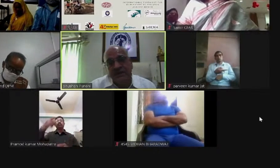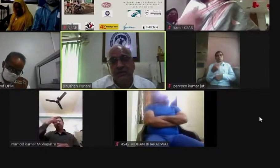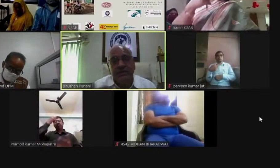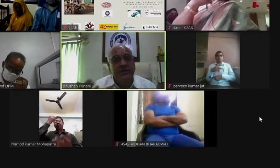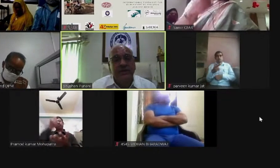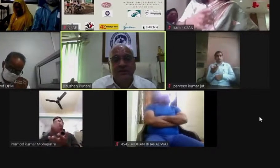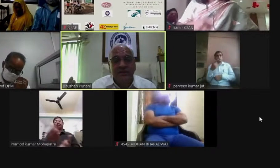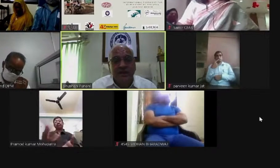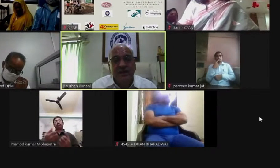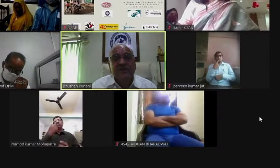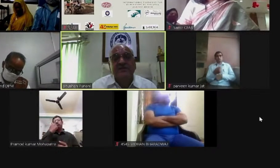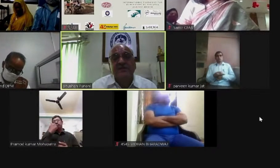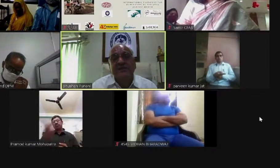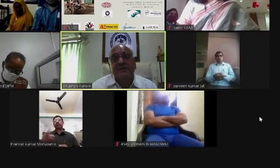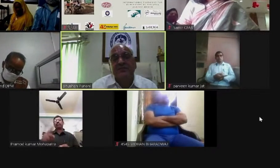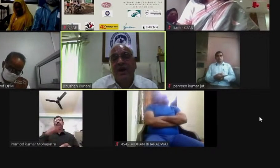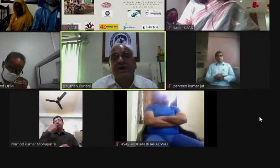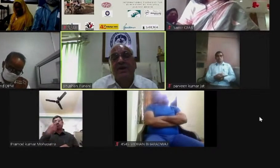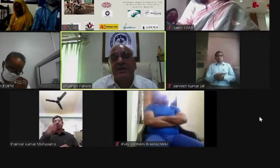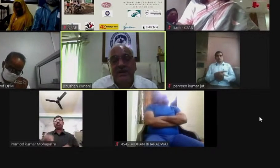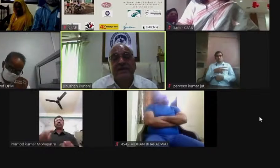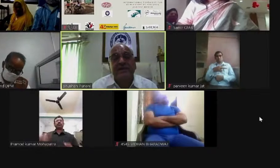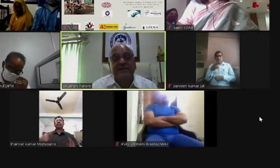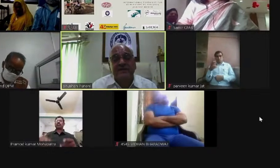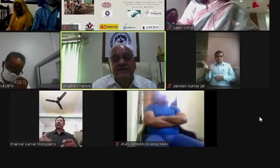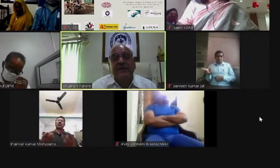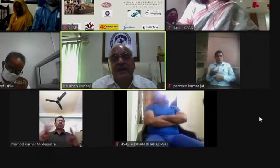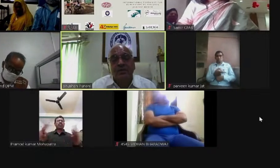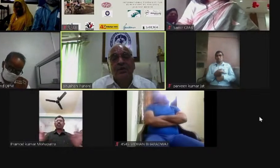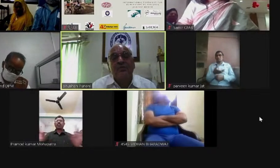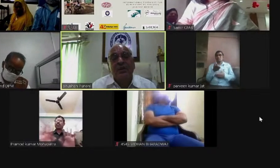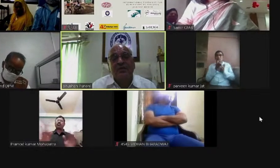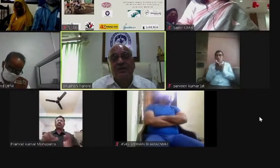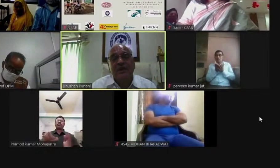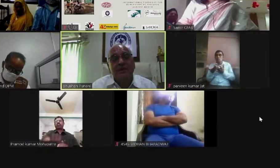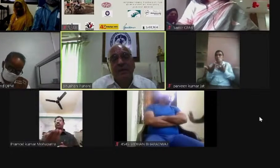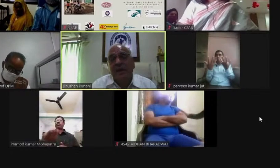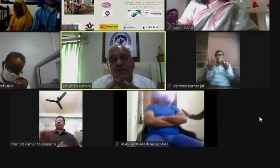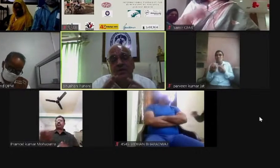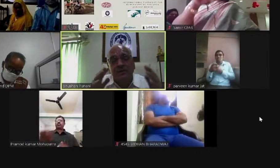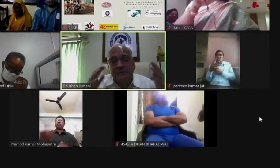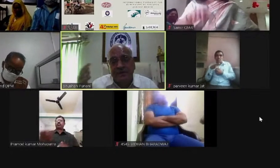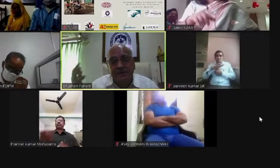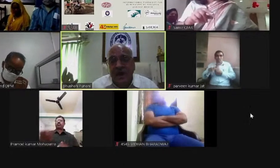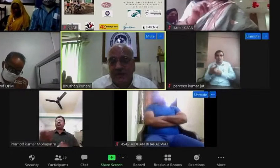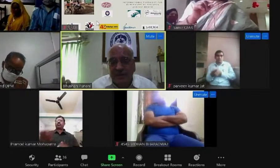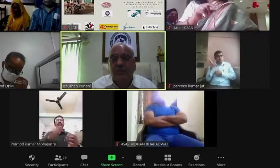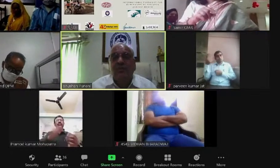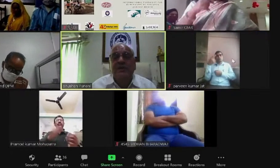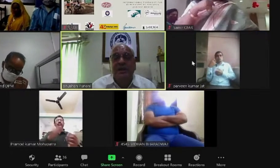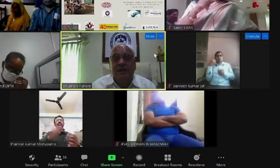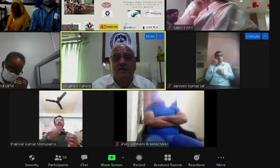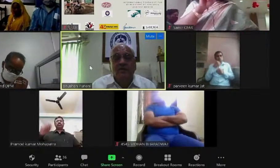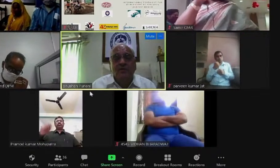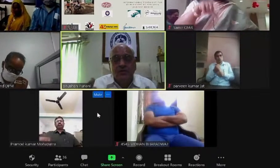And I would like to repeat that this is not an illegitimate demand, and this is a very legal remedy that